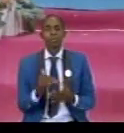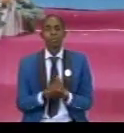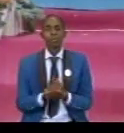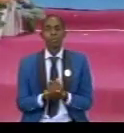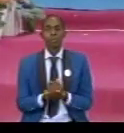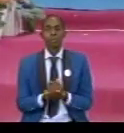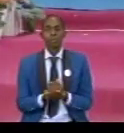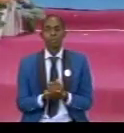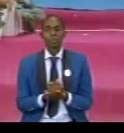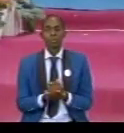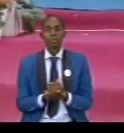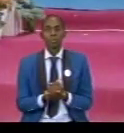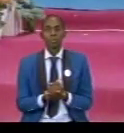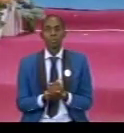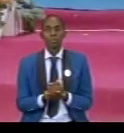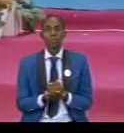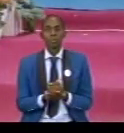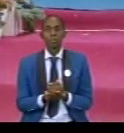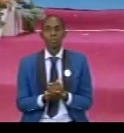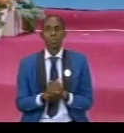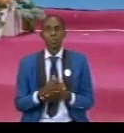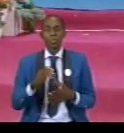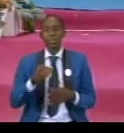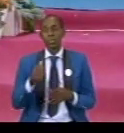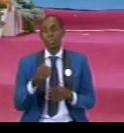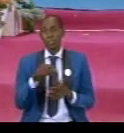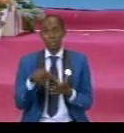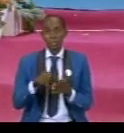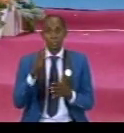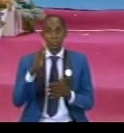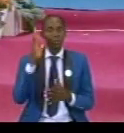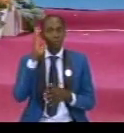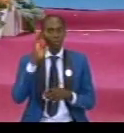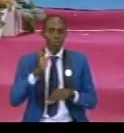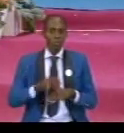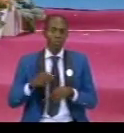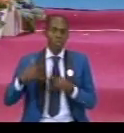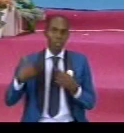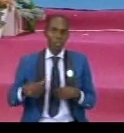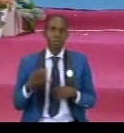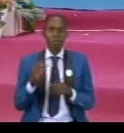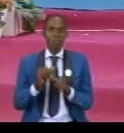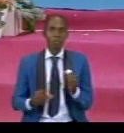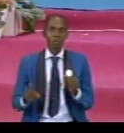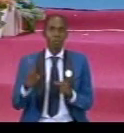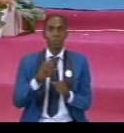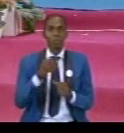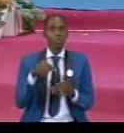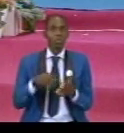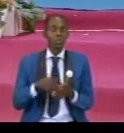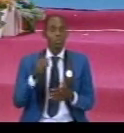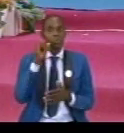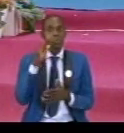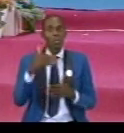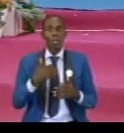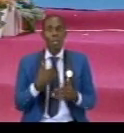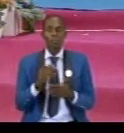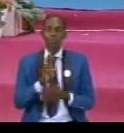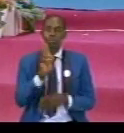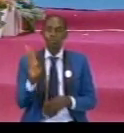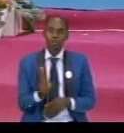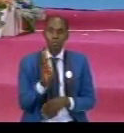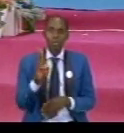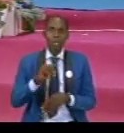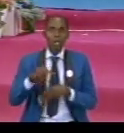to will touch the heart of every one of us. This is a woman that has spent over 2 million naira to